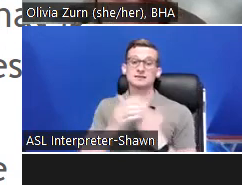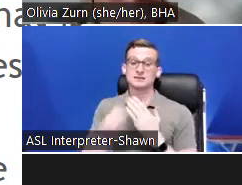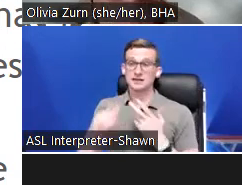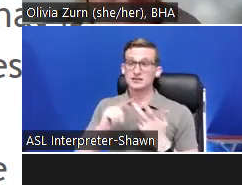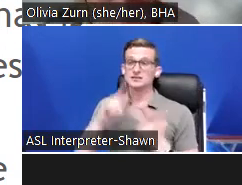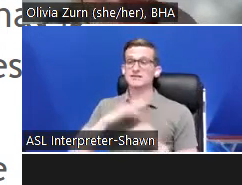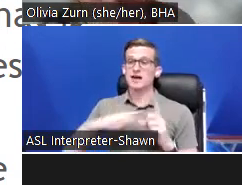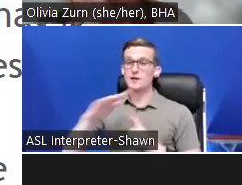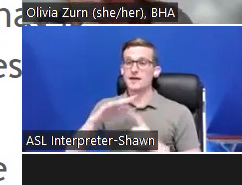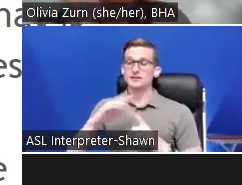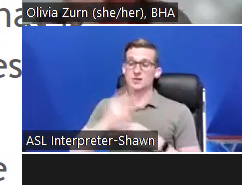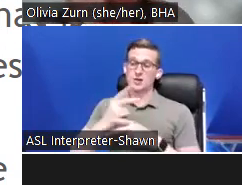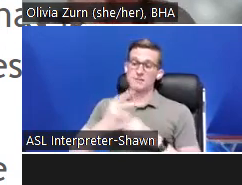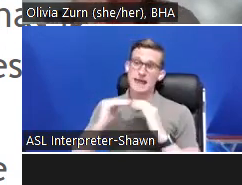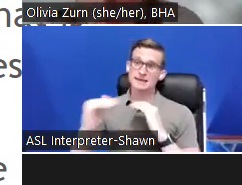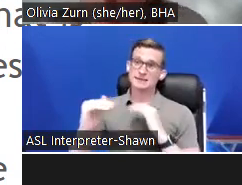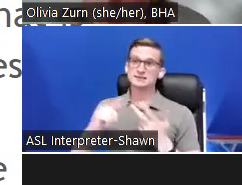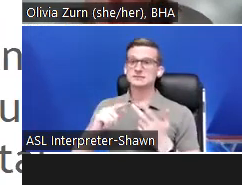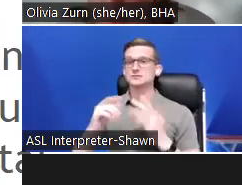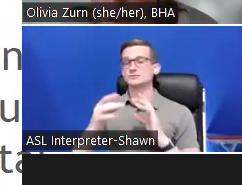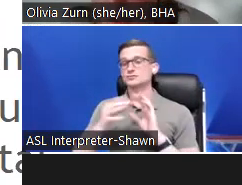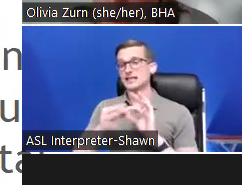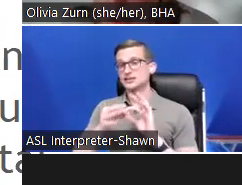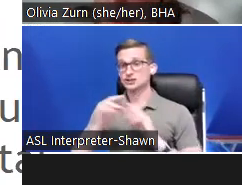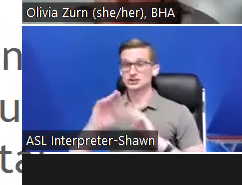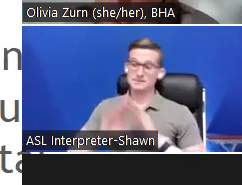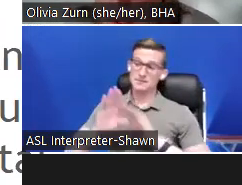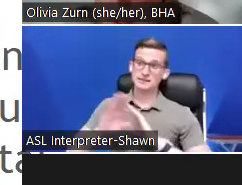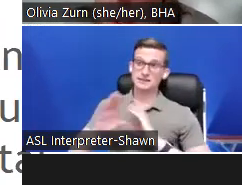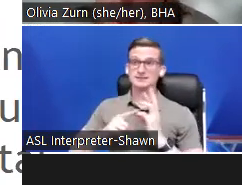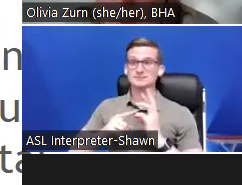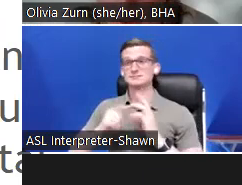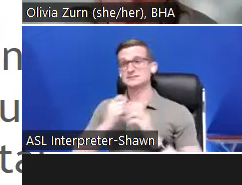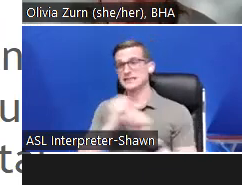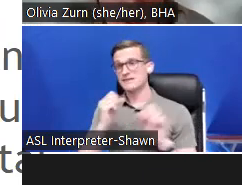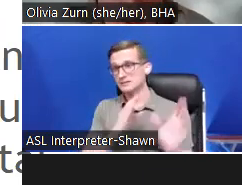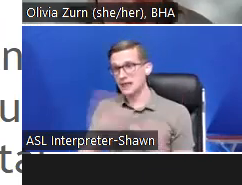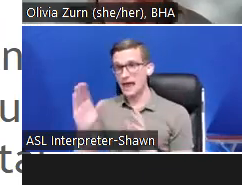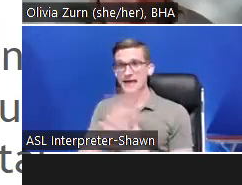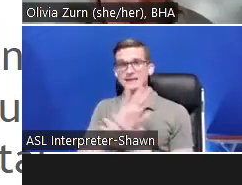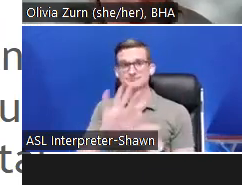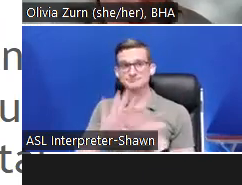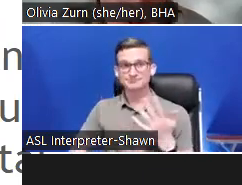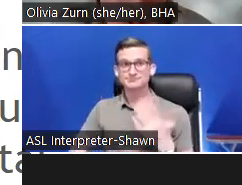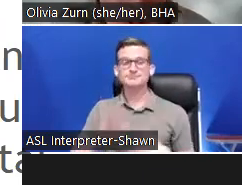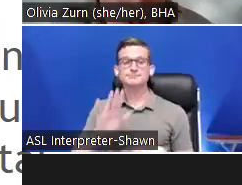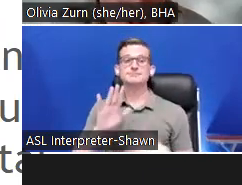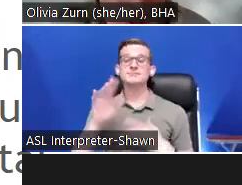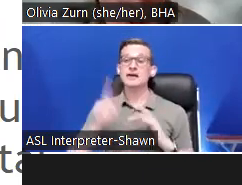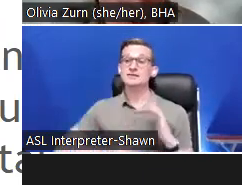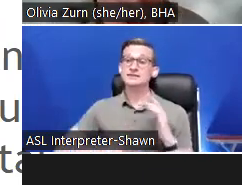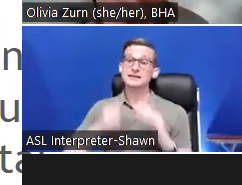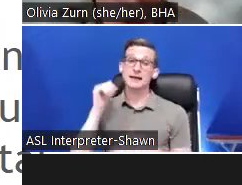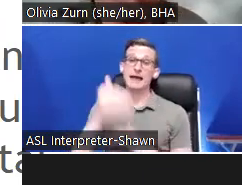relationship building, safety planning, and more. Next slide, please. Thank you. So skipping to our definition